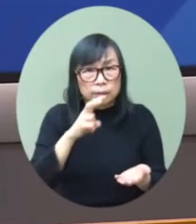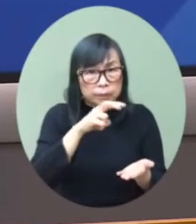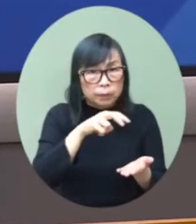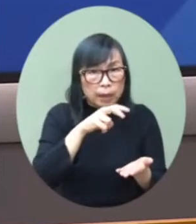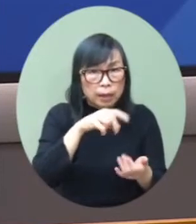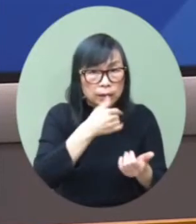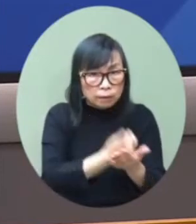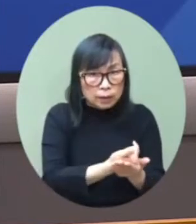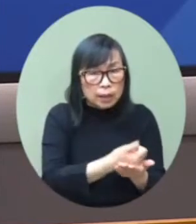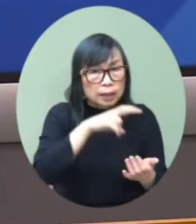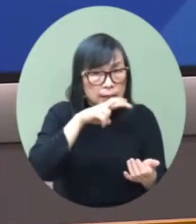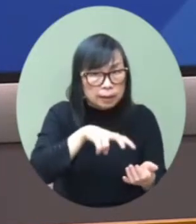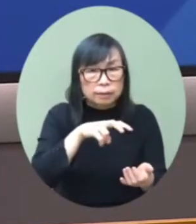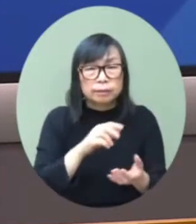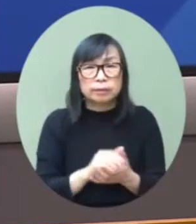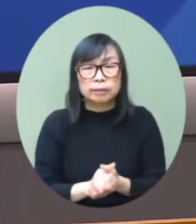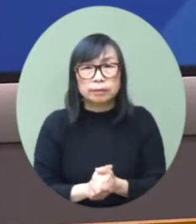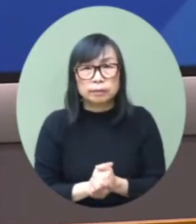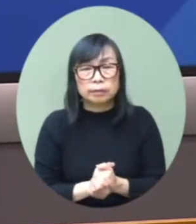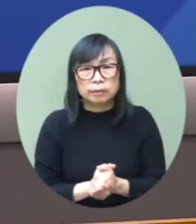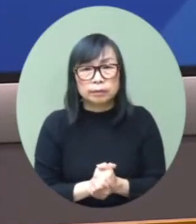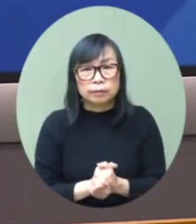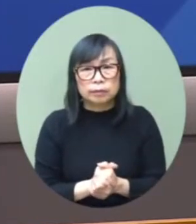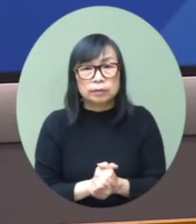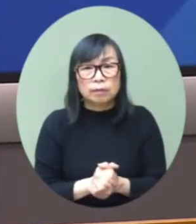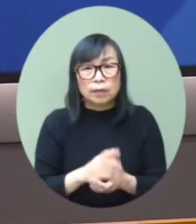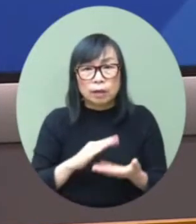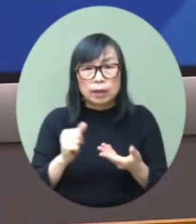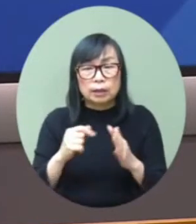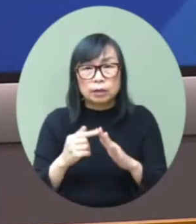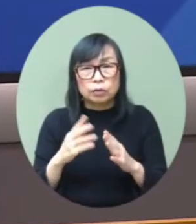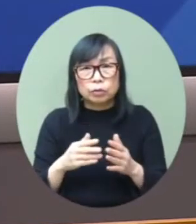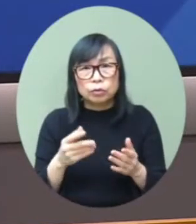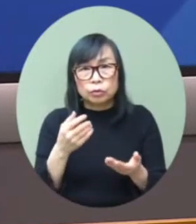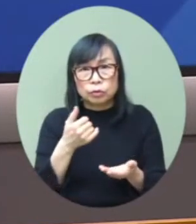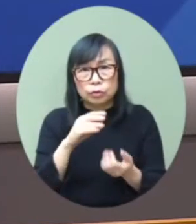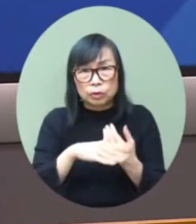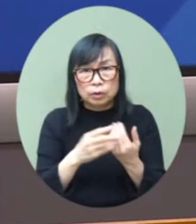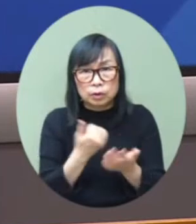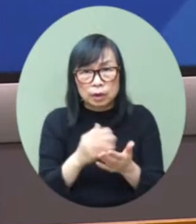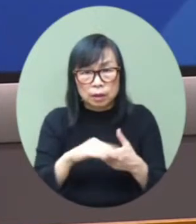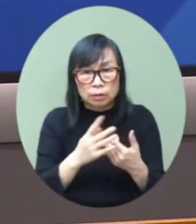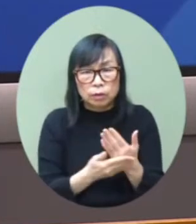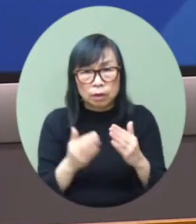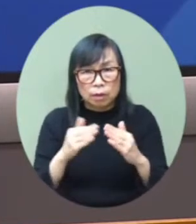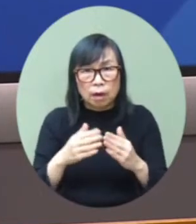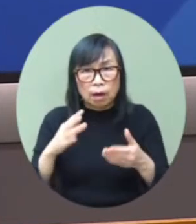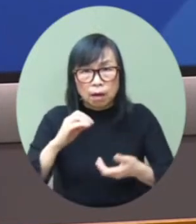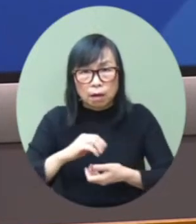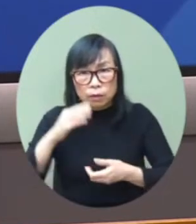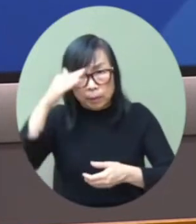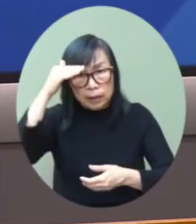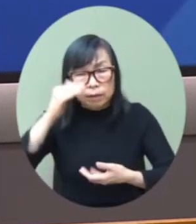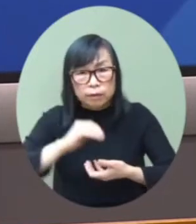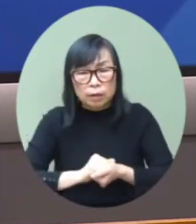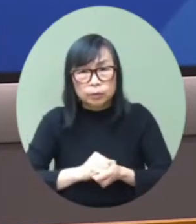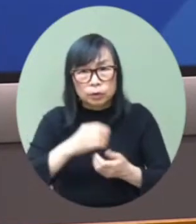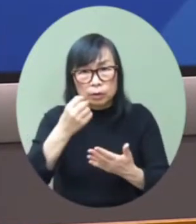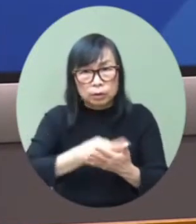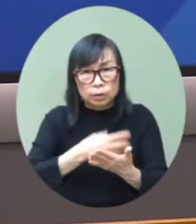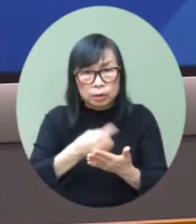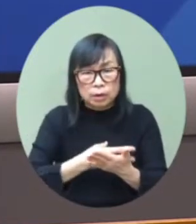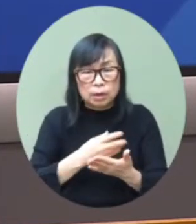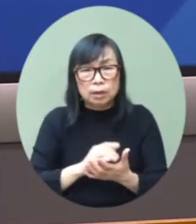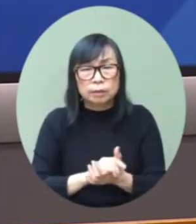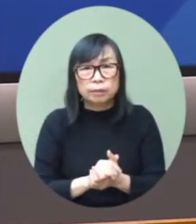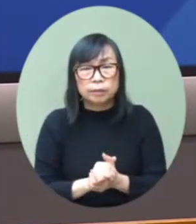the forensic pathologists and to claim the bodies of their loved ones. And we also work with the